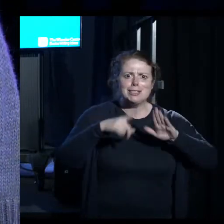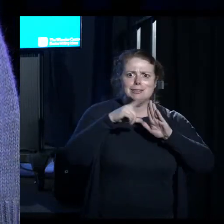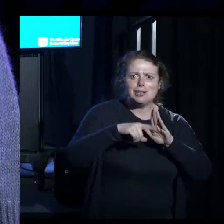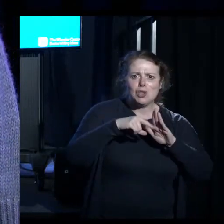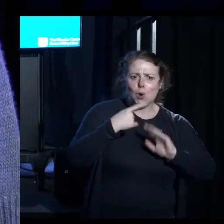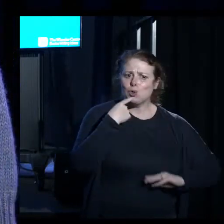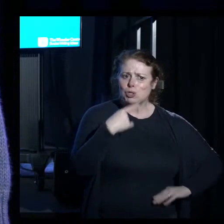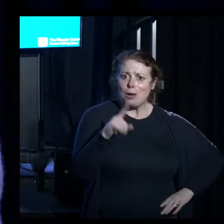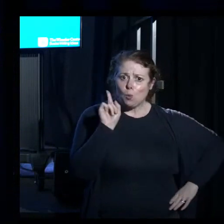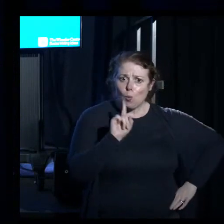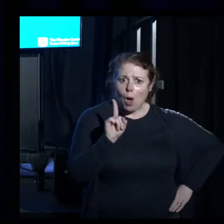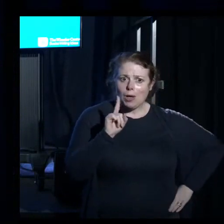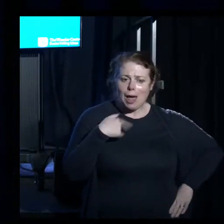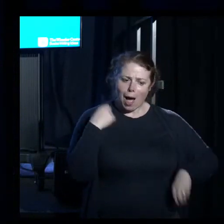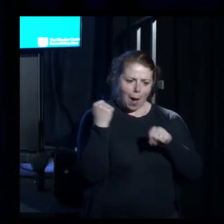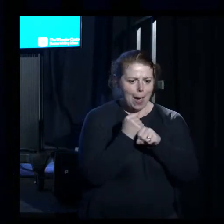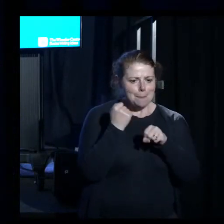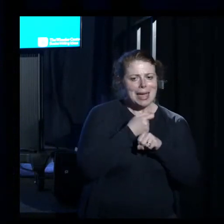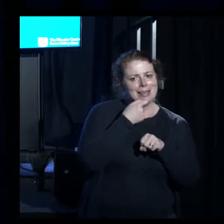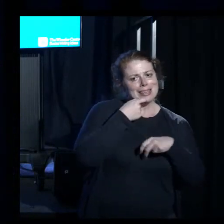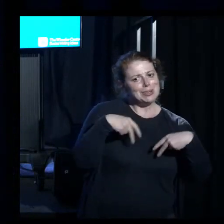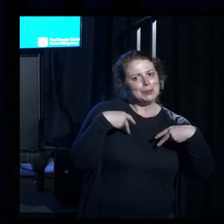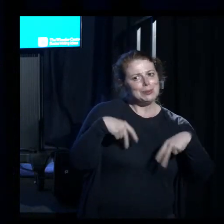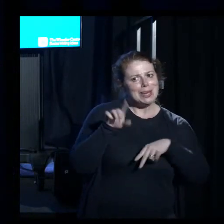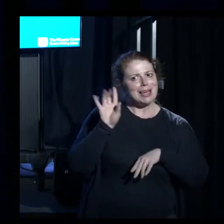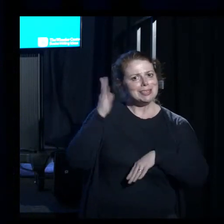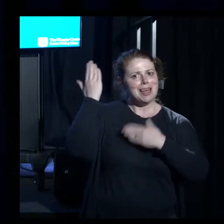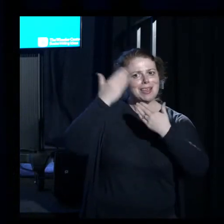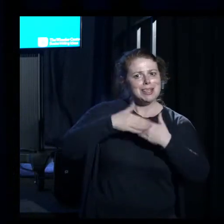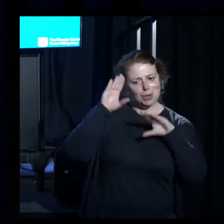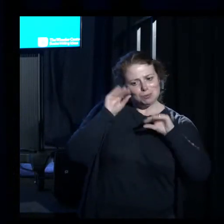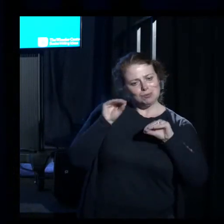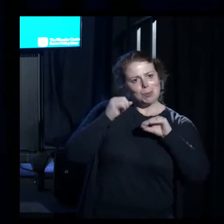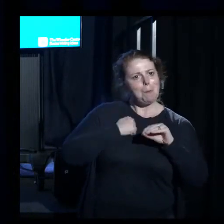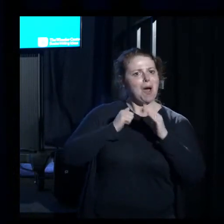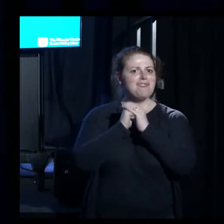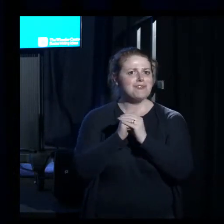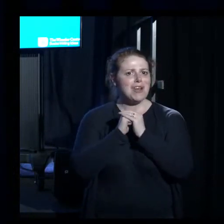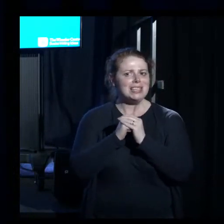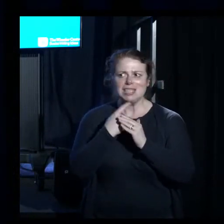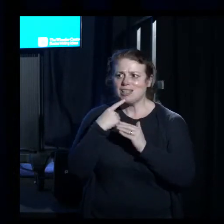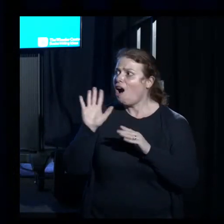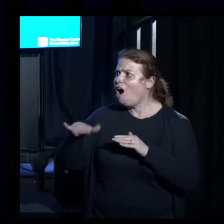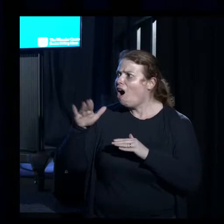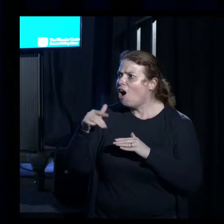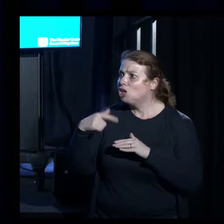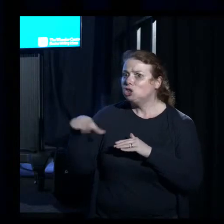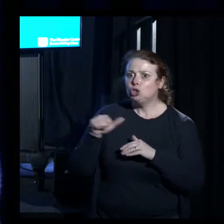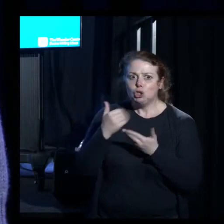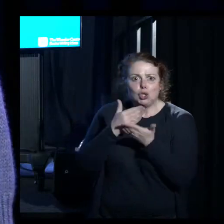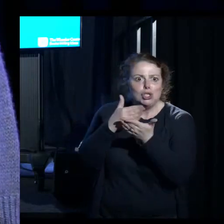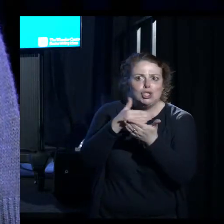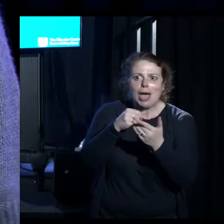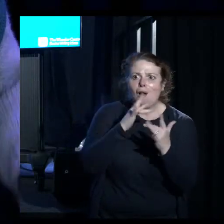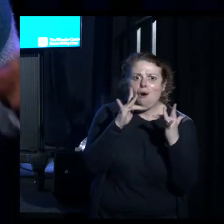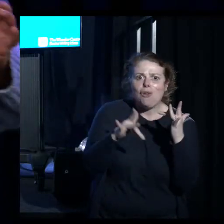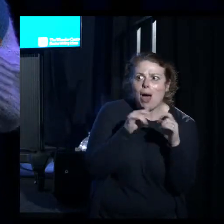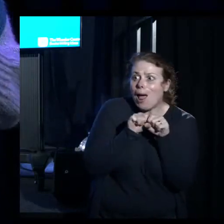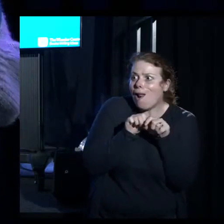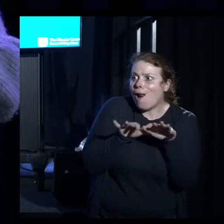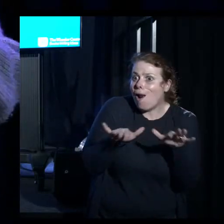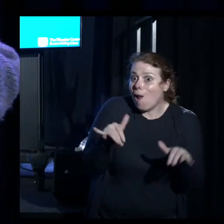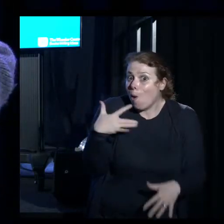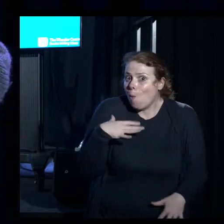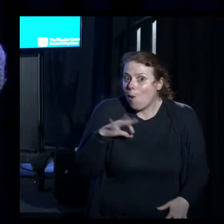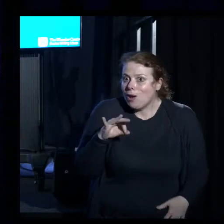she said. I made a little dance last night. I taught it to my friends. They said that we should share it to see if it would spread. My